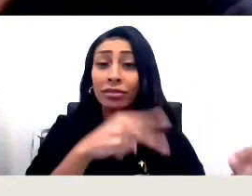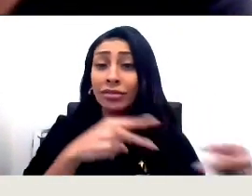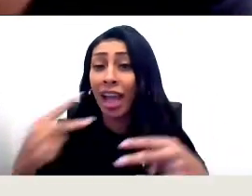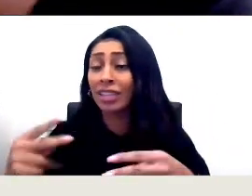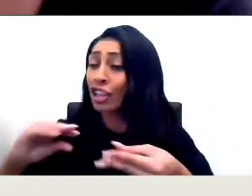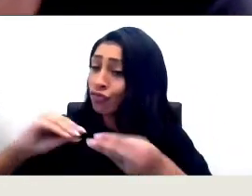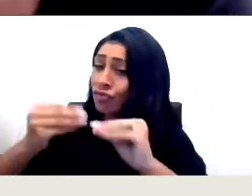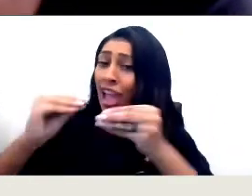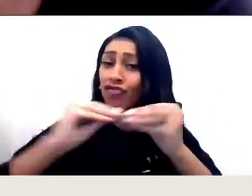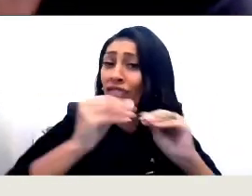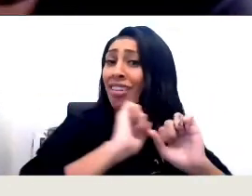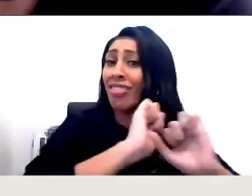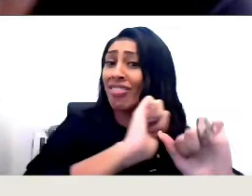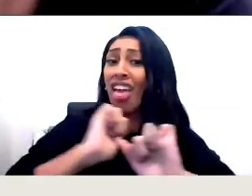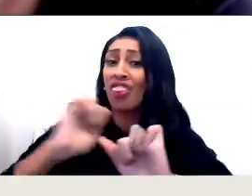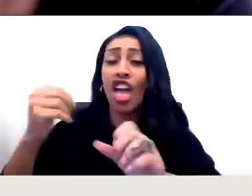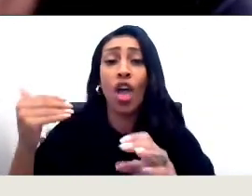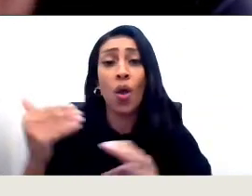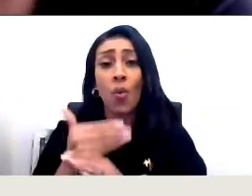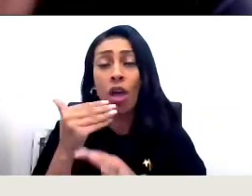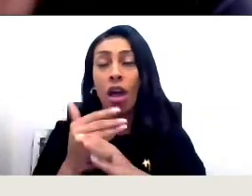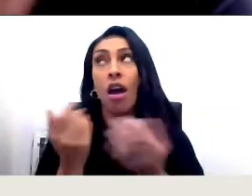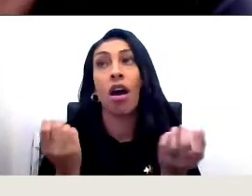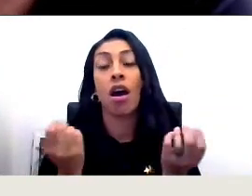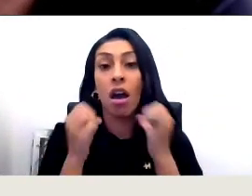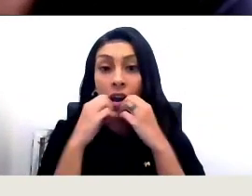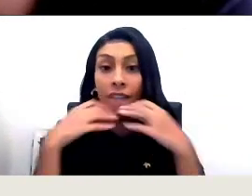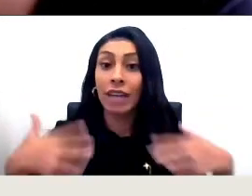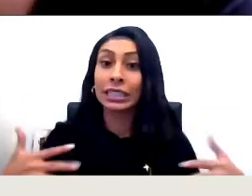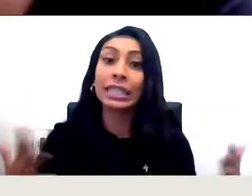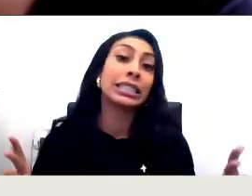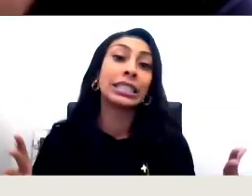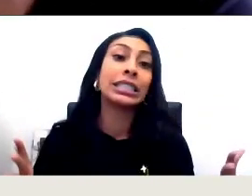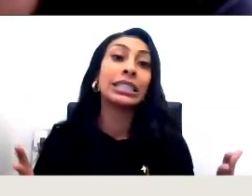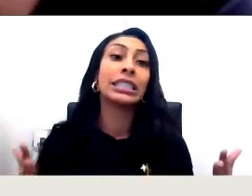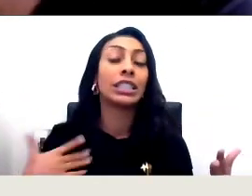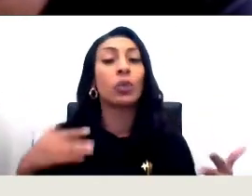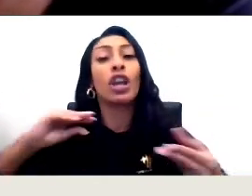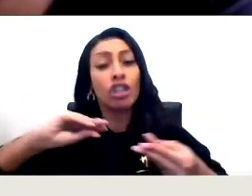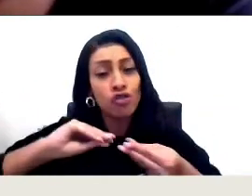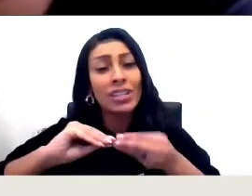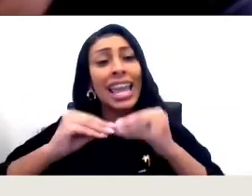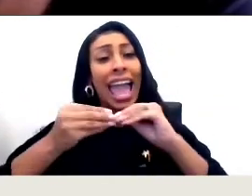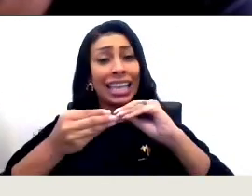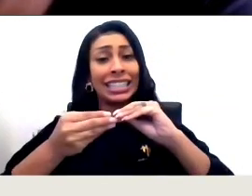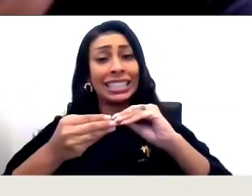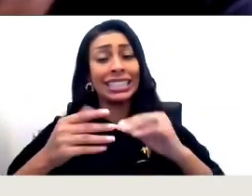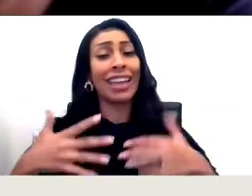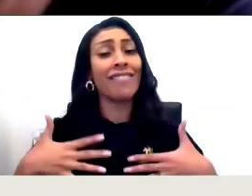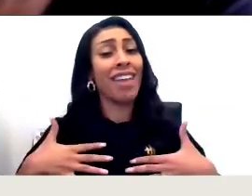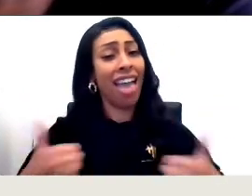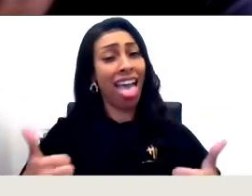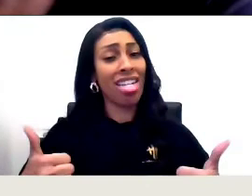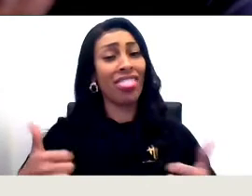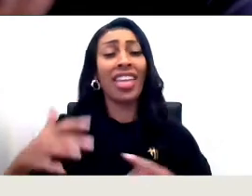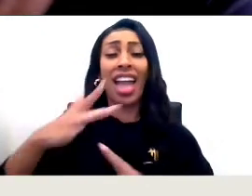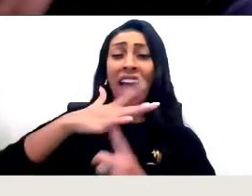work. So that's fantastic. We are in a creatively healthier environment than we